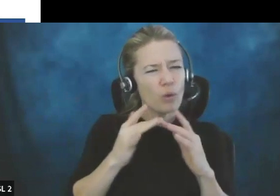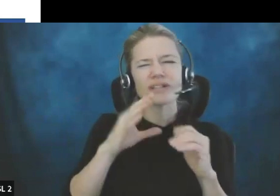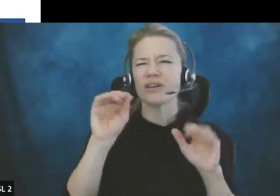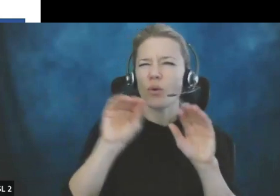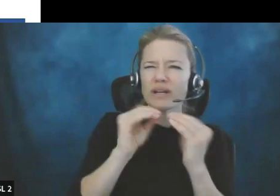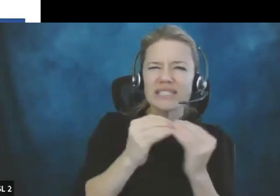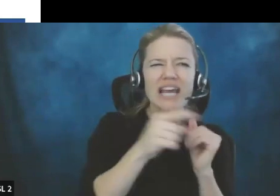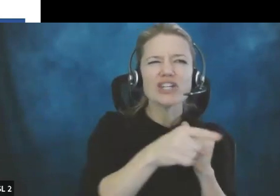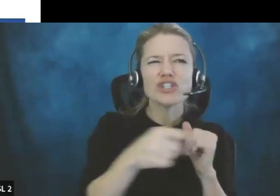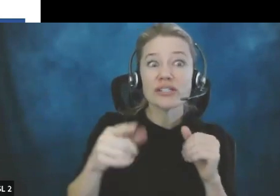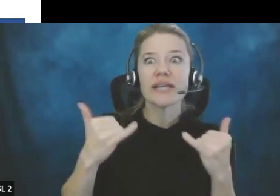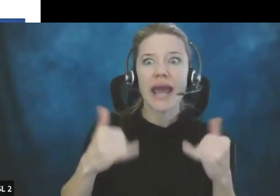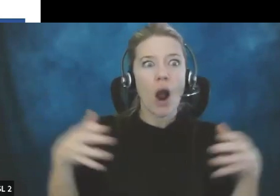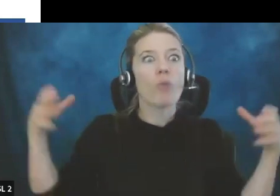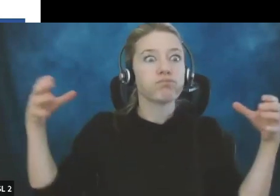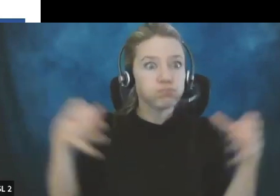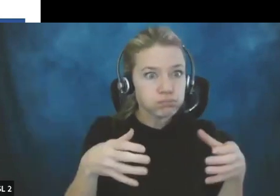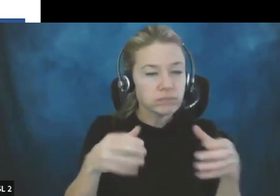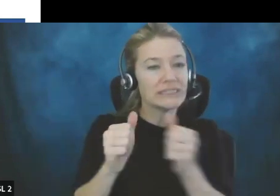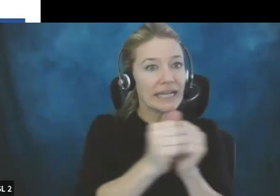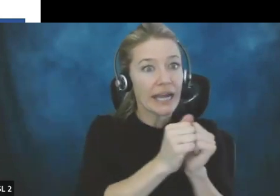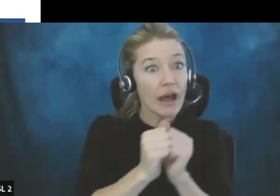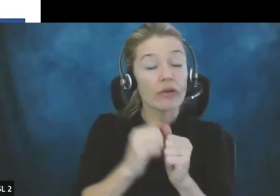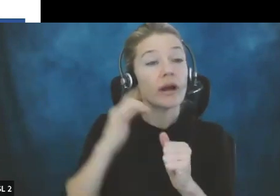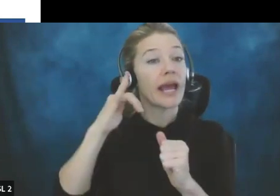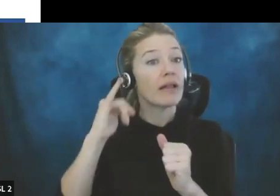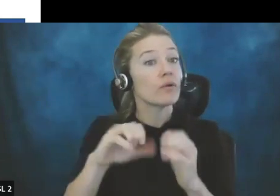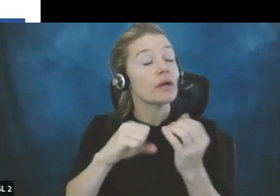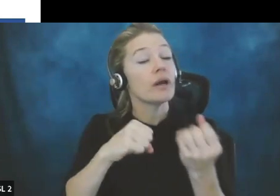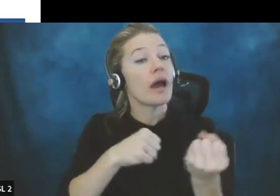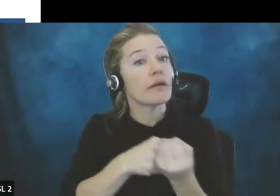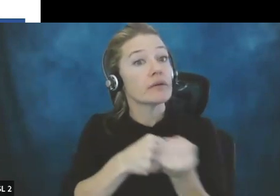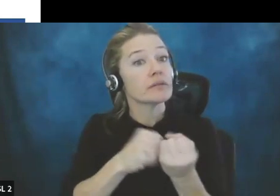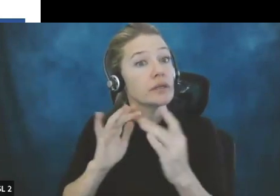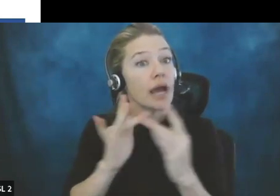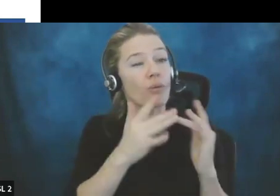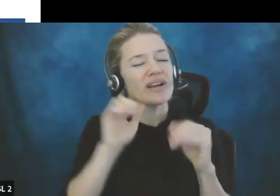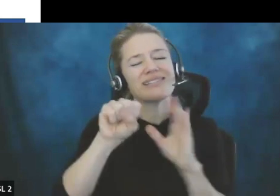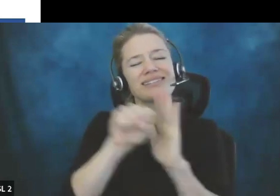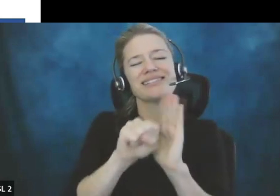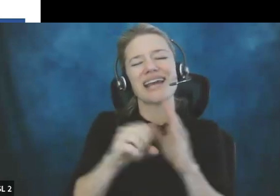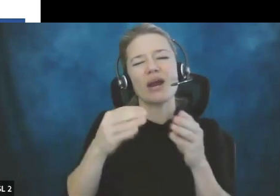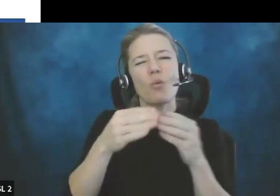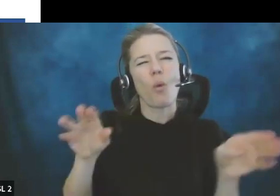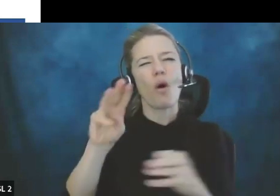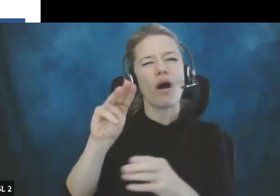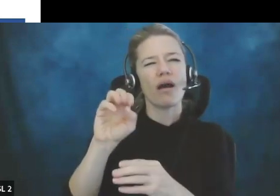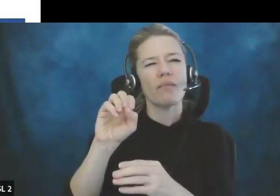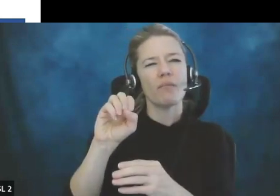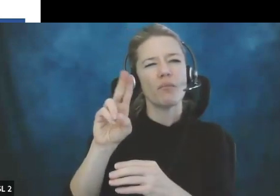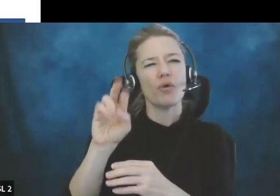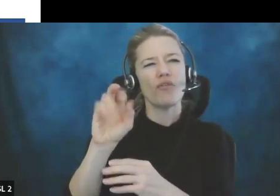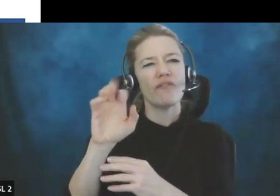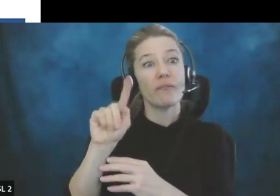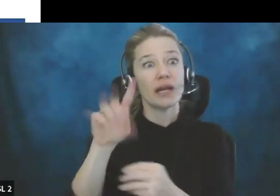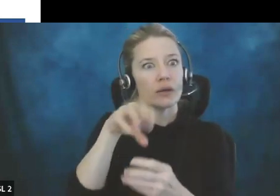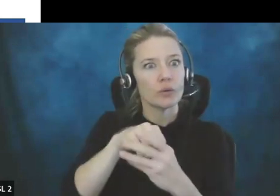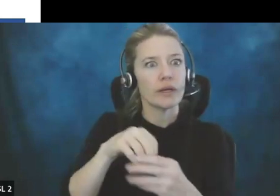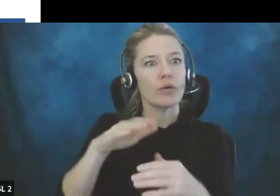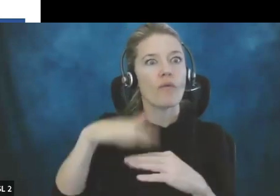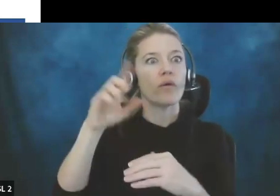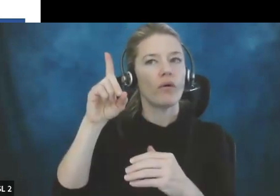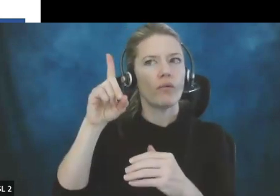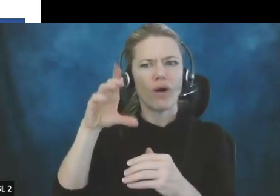networks of organizations coming together. The California Advocacy Network is a statewide movement of